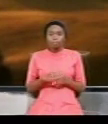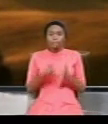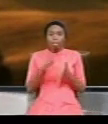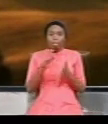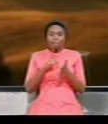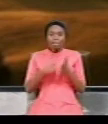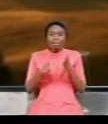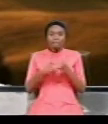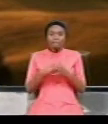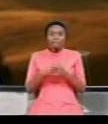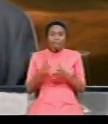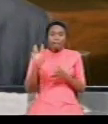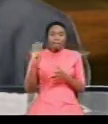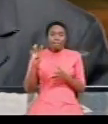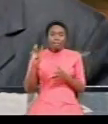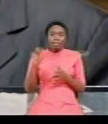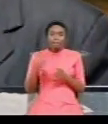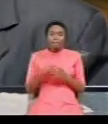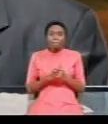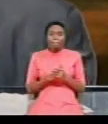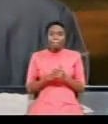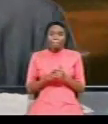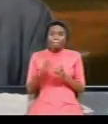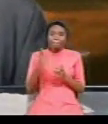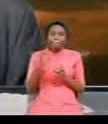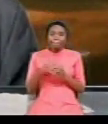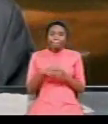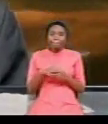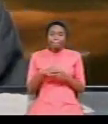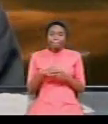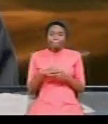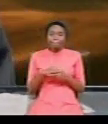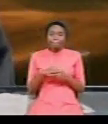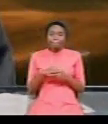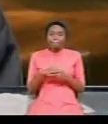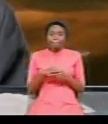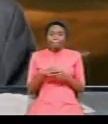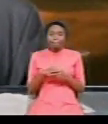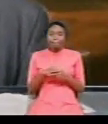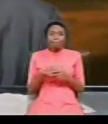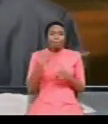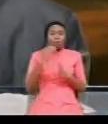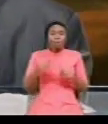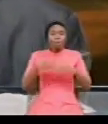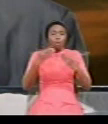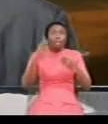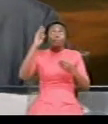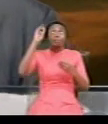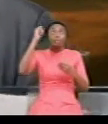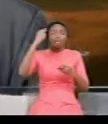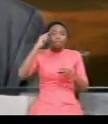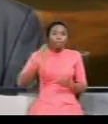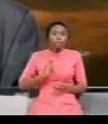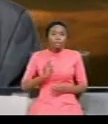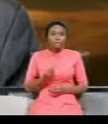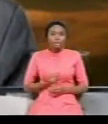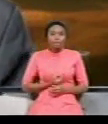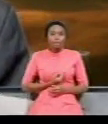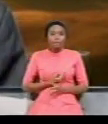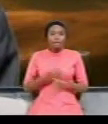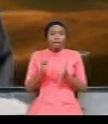we are reading verse 14. Titus chapter 2, verse 14. Who gave himself for